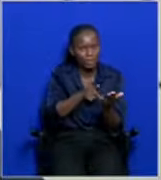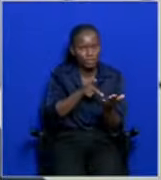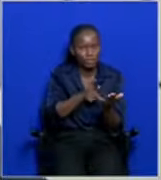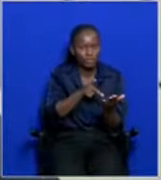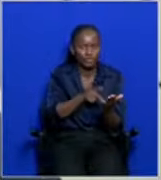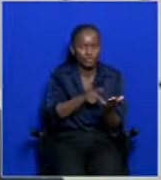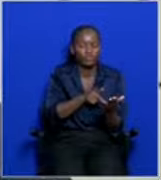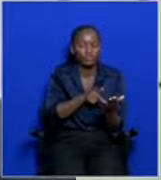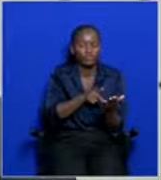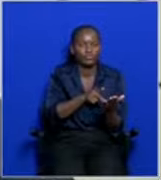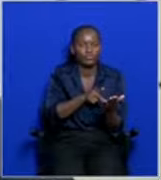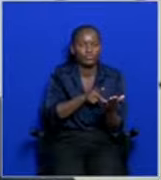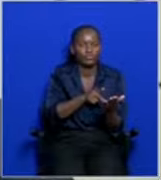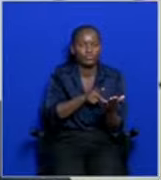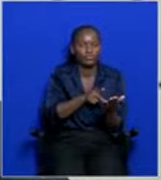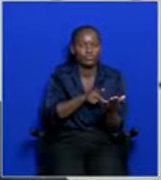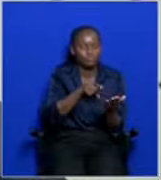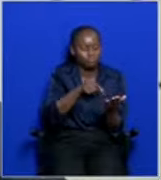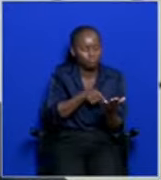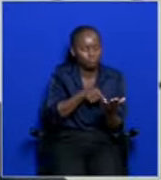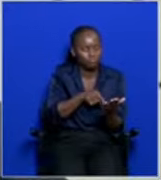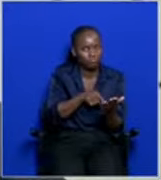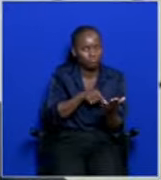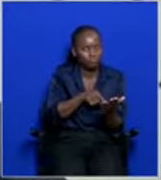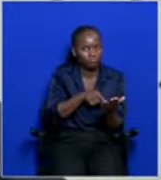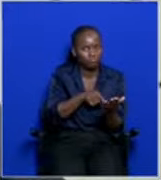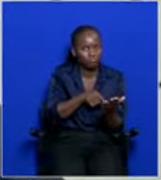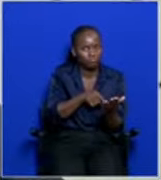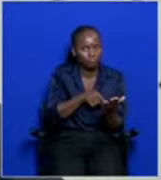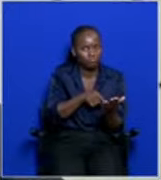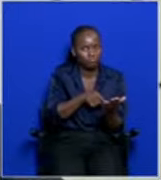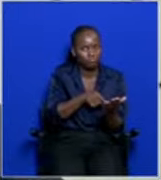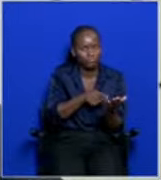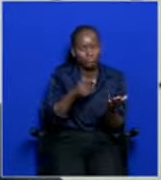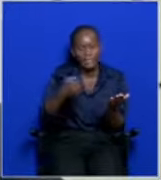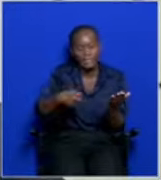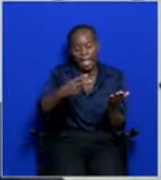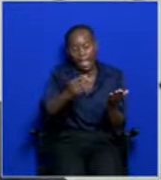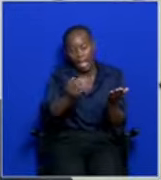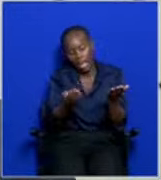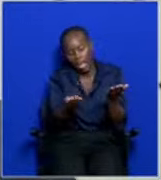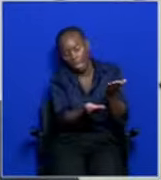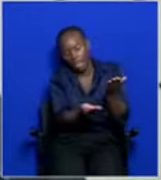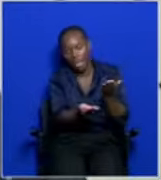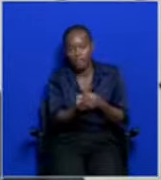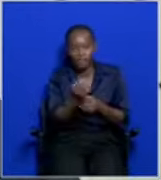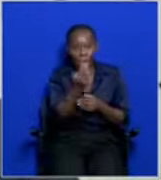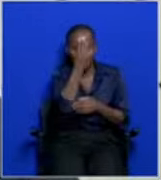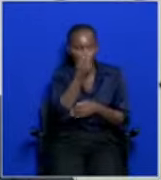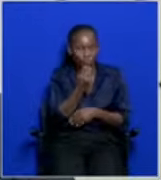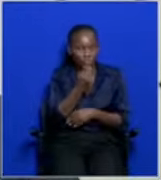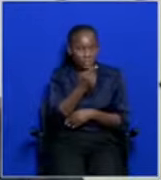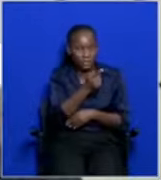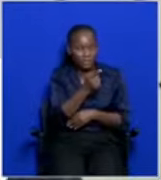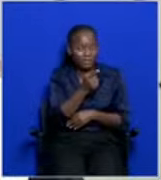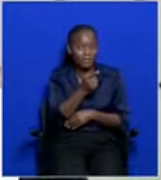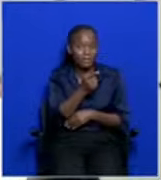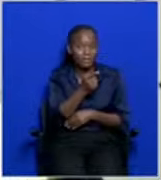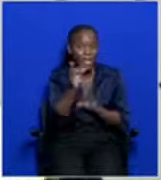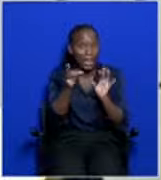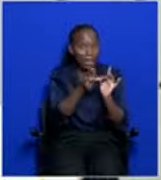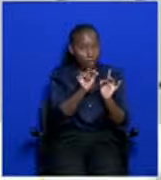pictures, because I think it speaks more to what you have just said. And this, for this, I'll refer you to